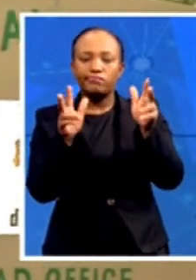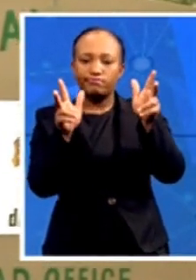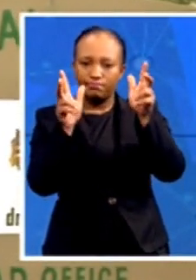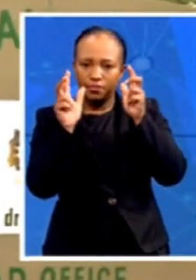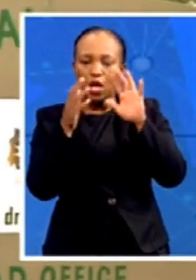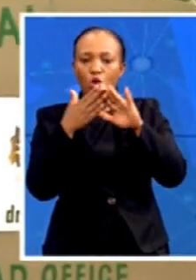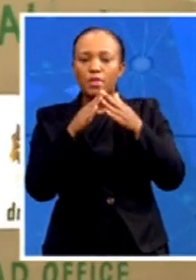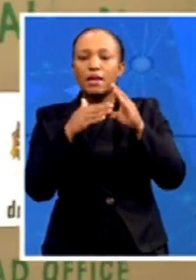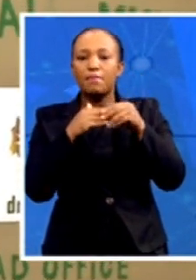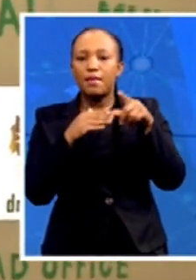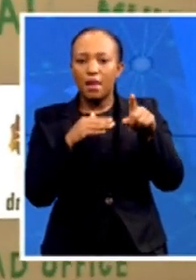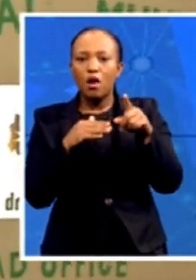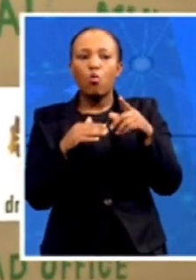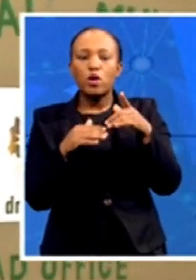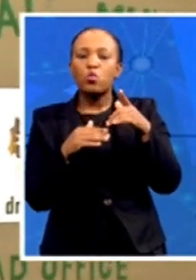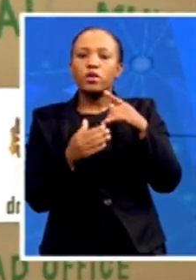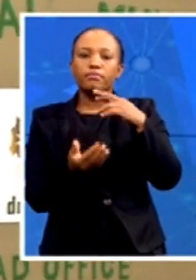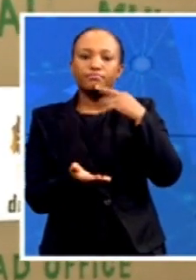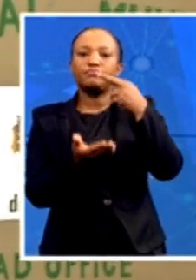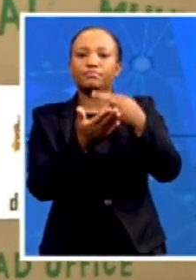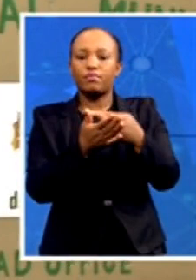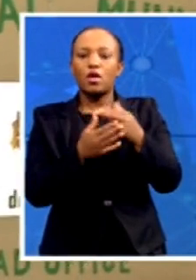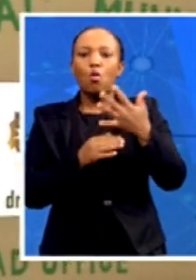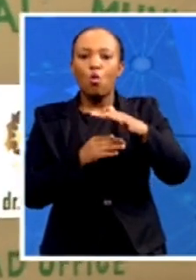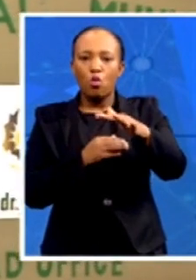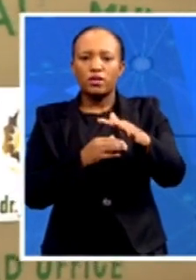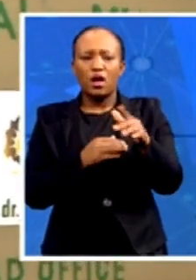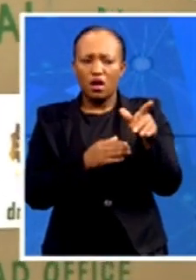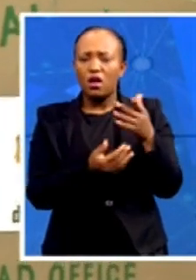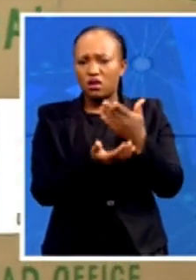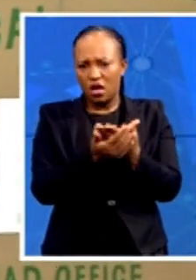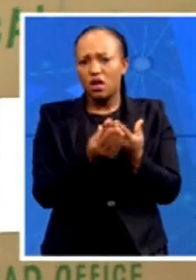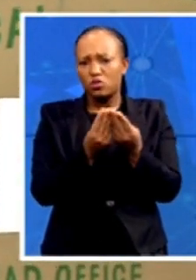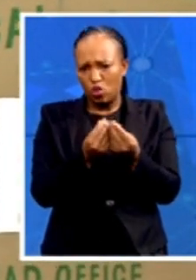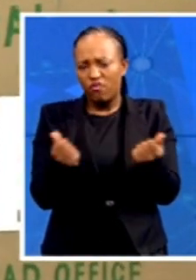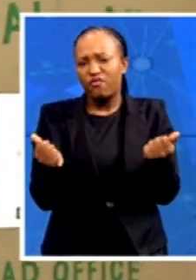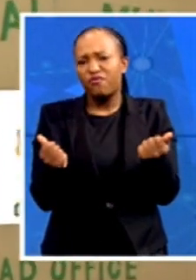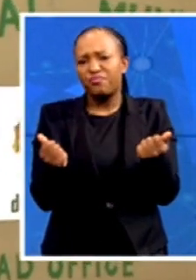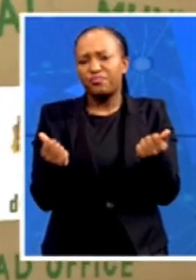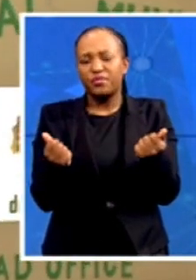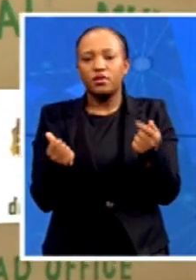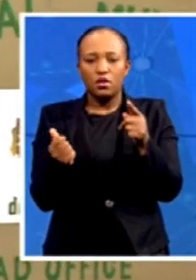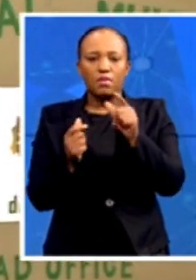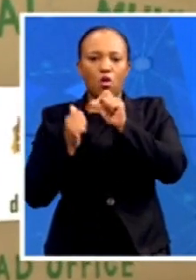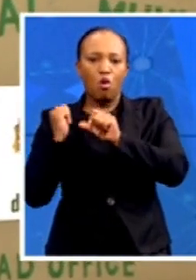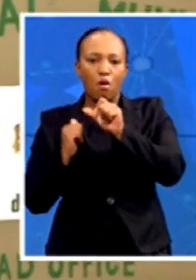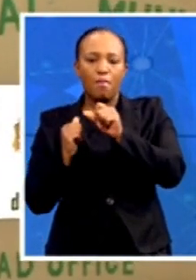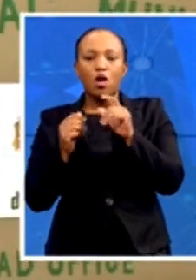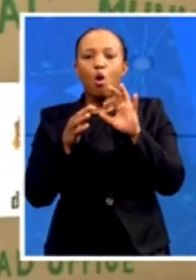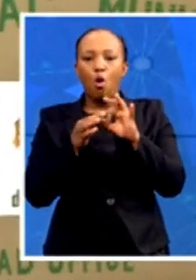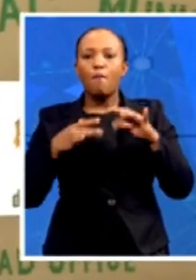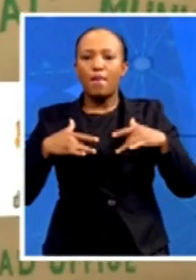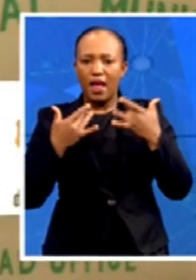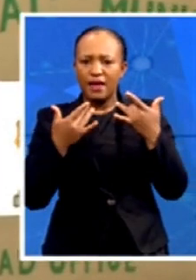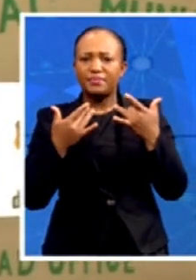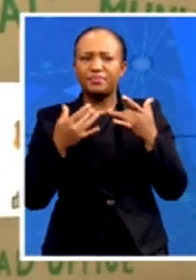the water problem is going to be a history to us. Let me go back to the homeland of KwaNdebele. Yes, water is coming from Leskop, but